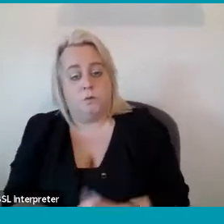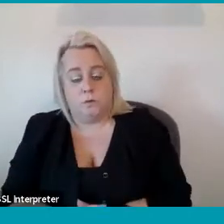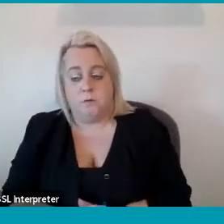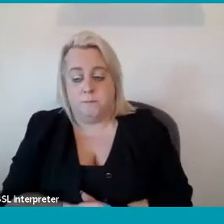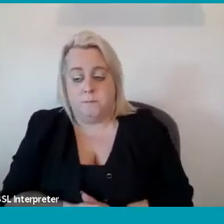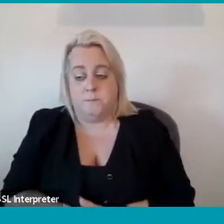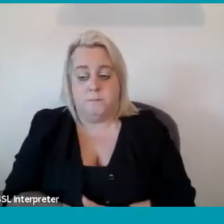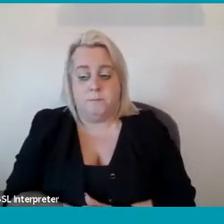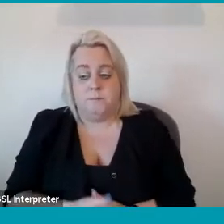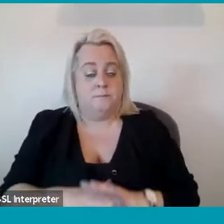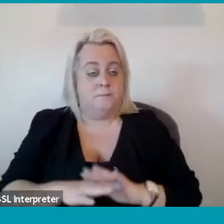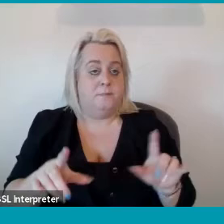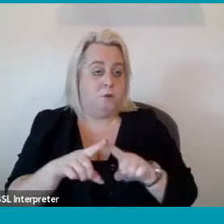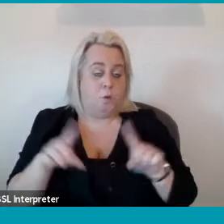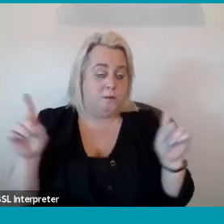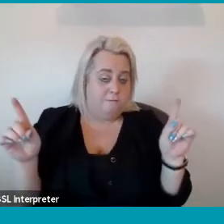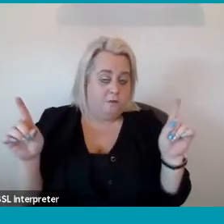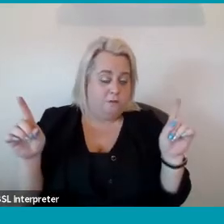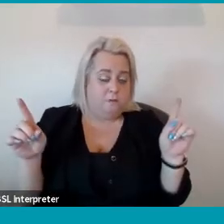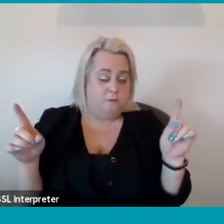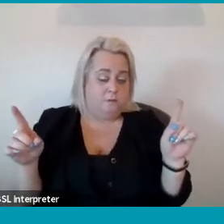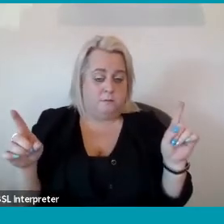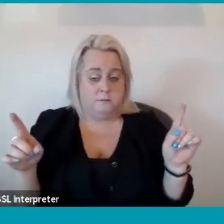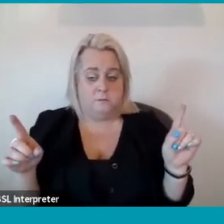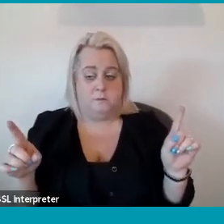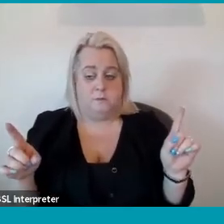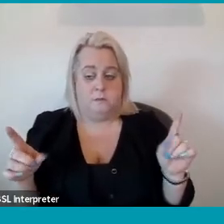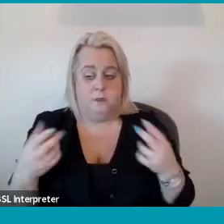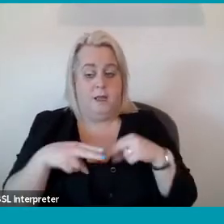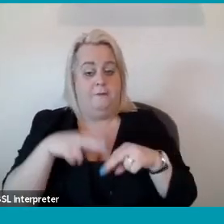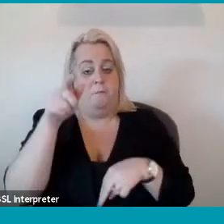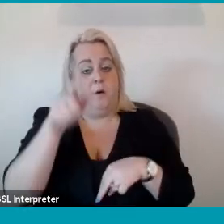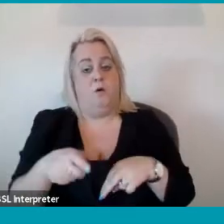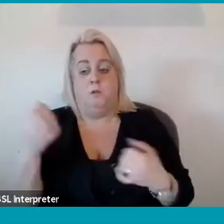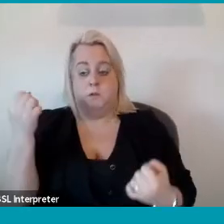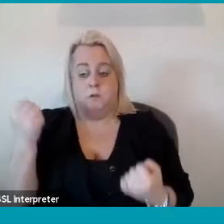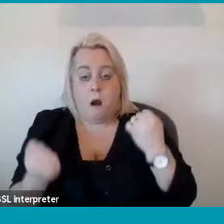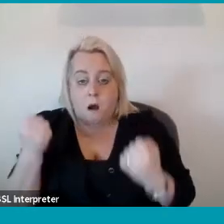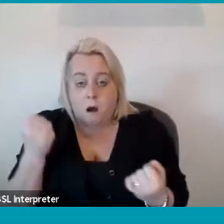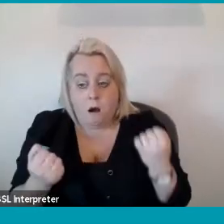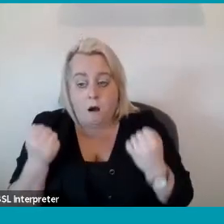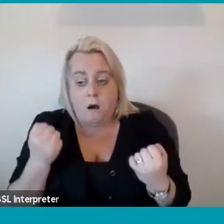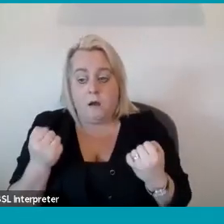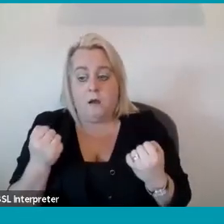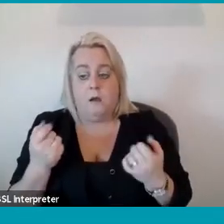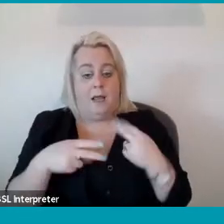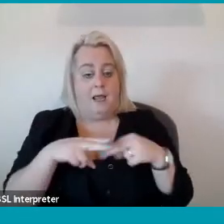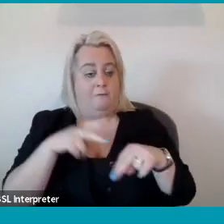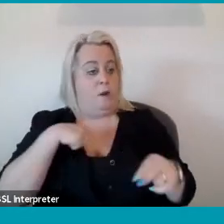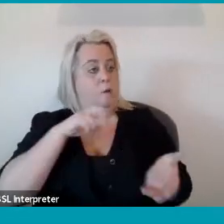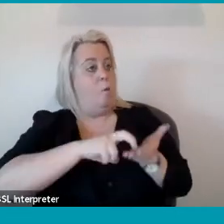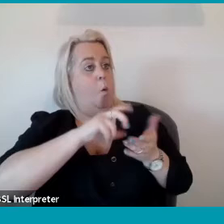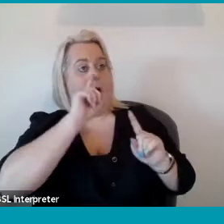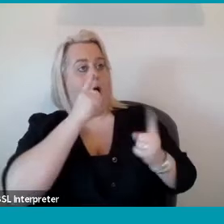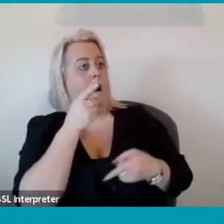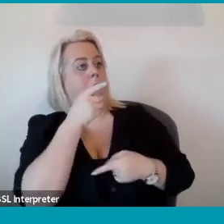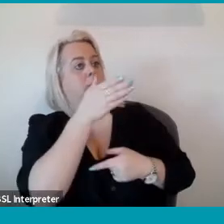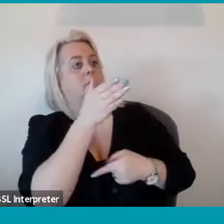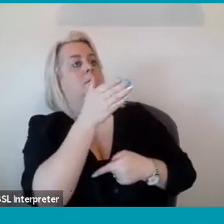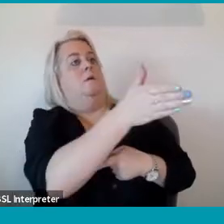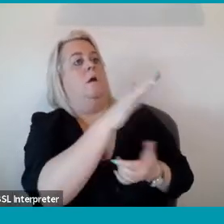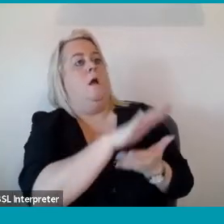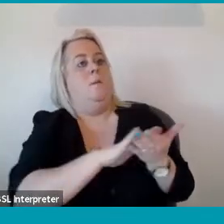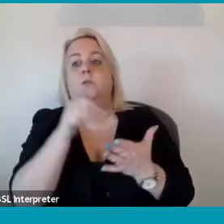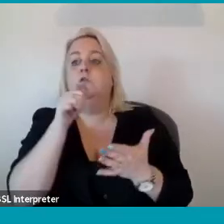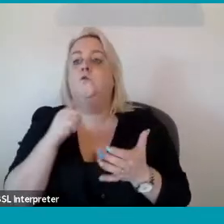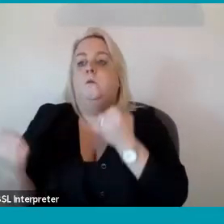no different from anybody else using a car to take us somewhere that's too far for us to walk. So if I want to get to somewhere 10